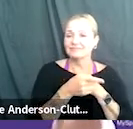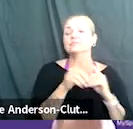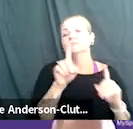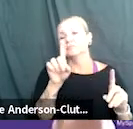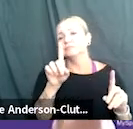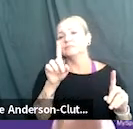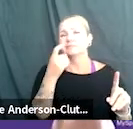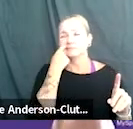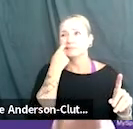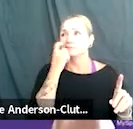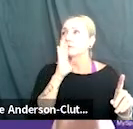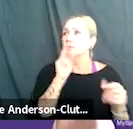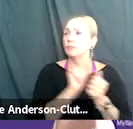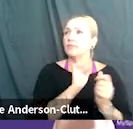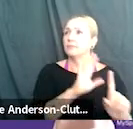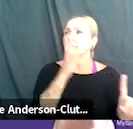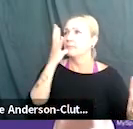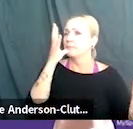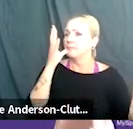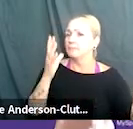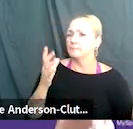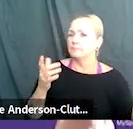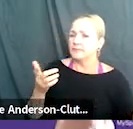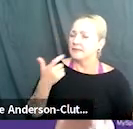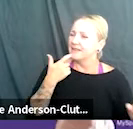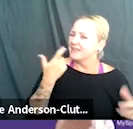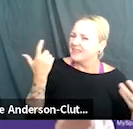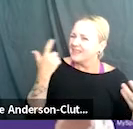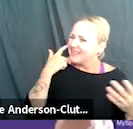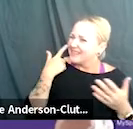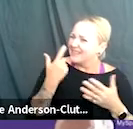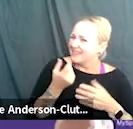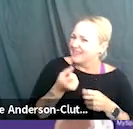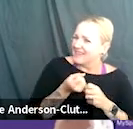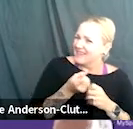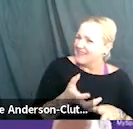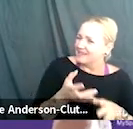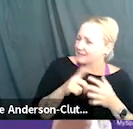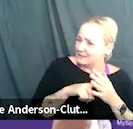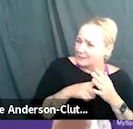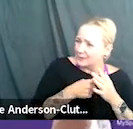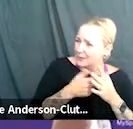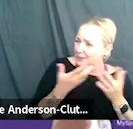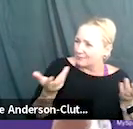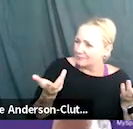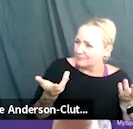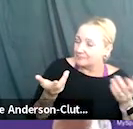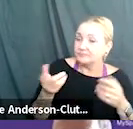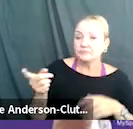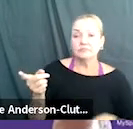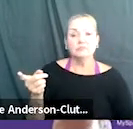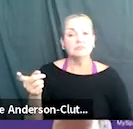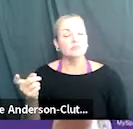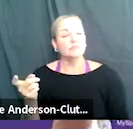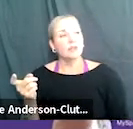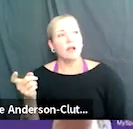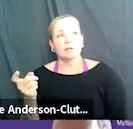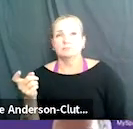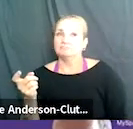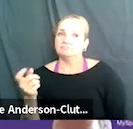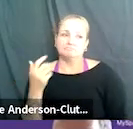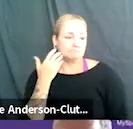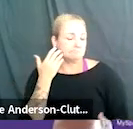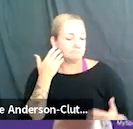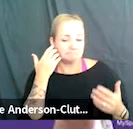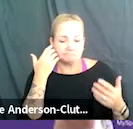recently about, what she thinks caused this to start, and the only explanation she had was that he looked quite frightened. So she wondered,